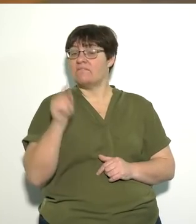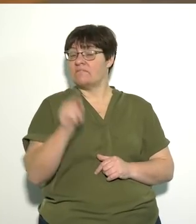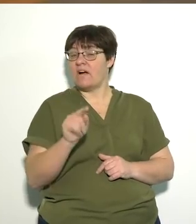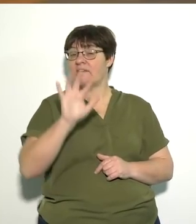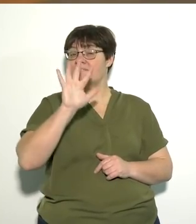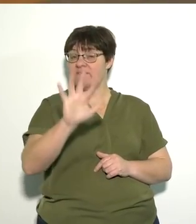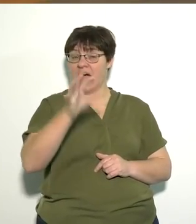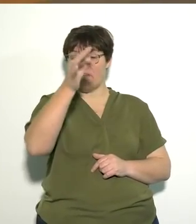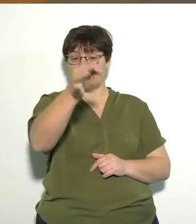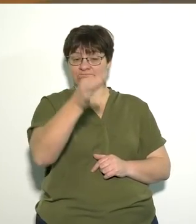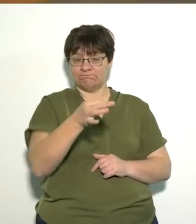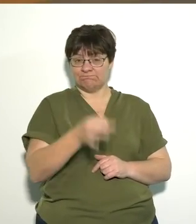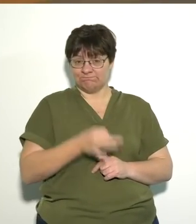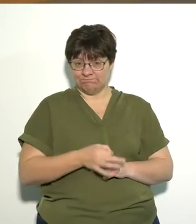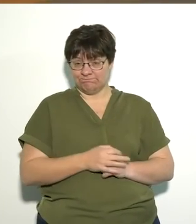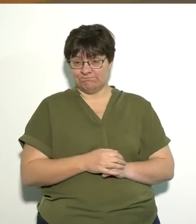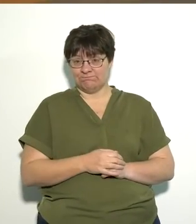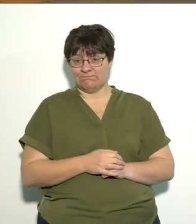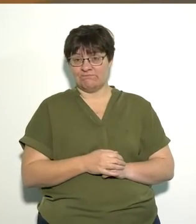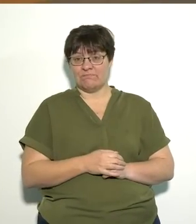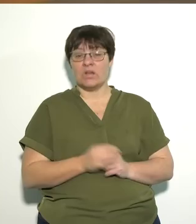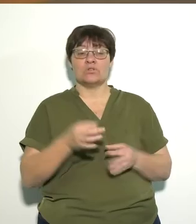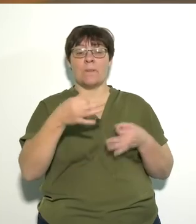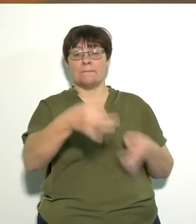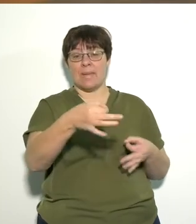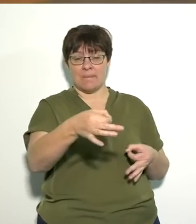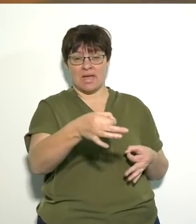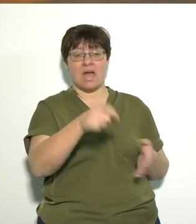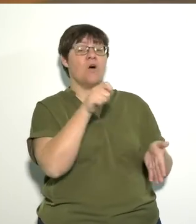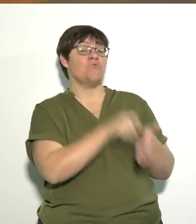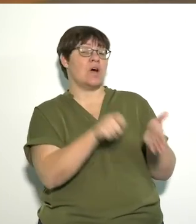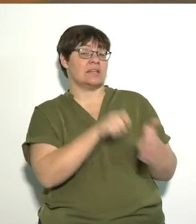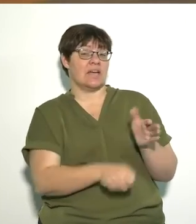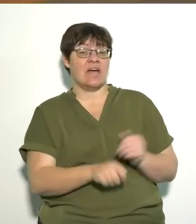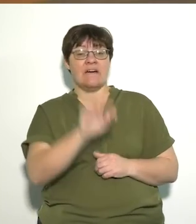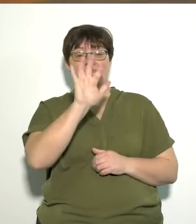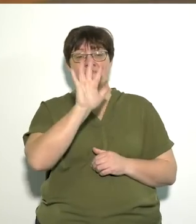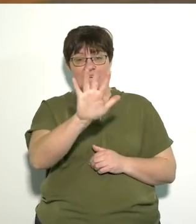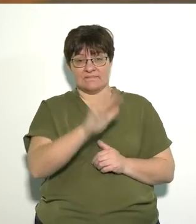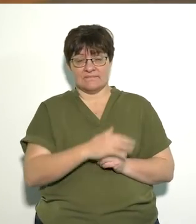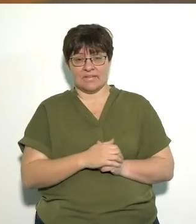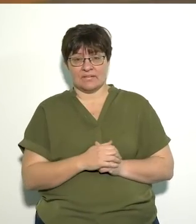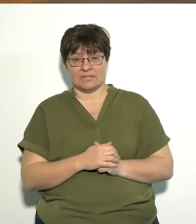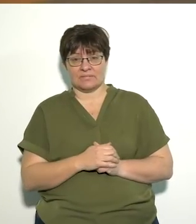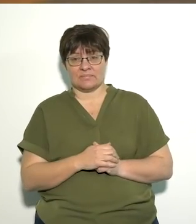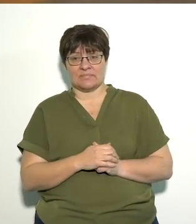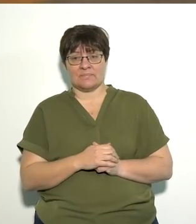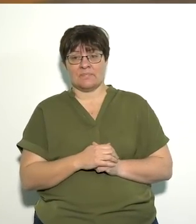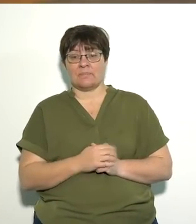highlighter is 5 bottle tops long. So on my little piece of paper, I am going to write